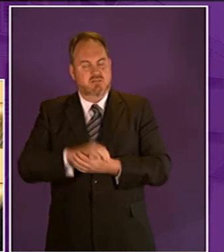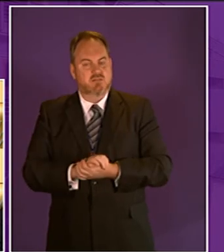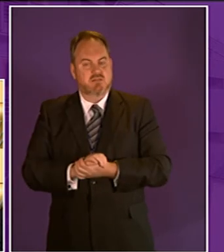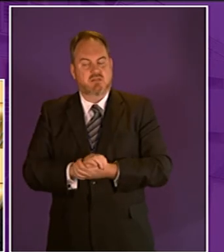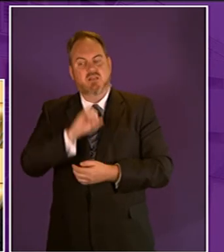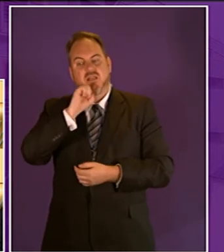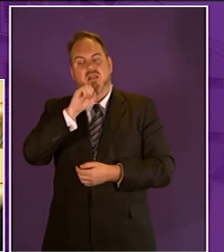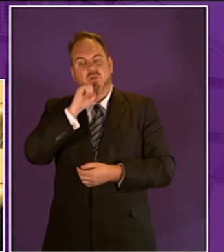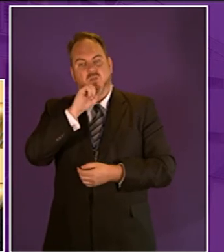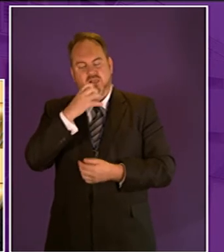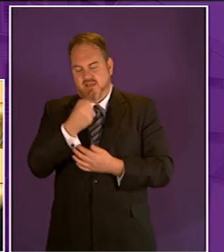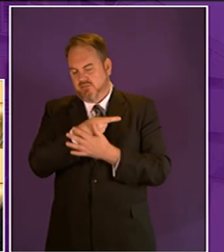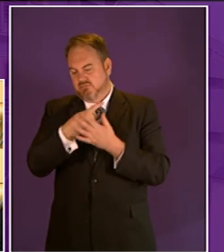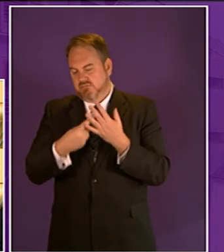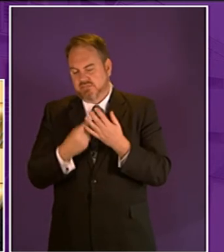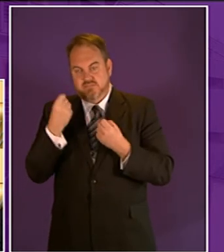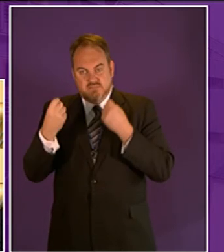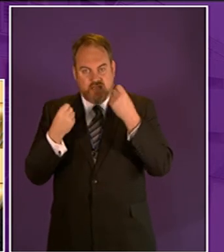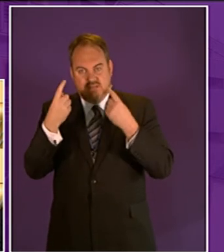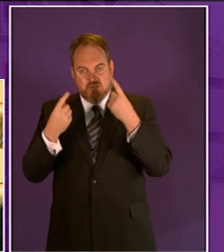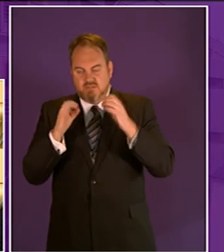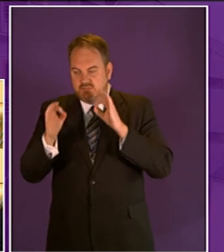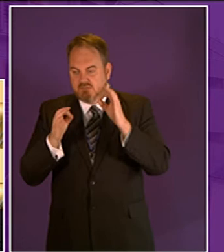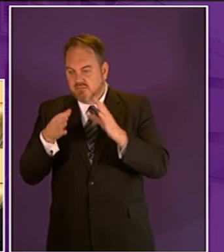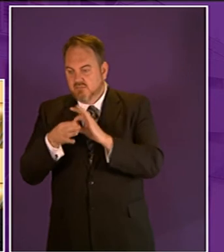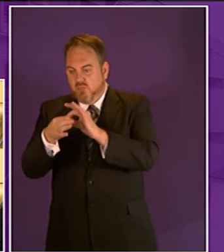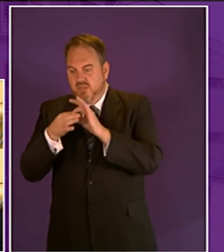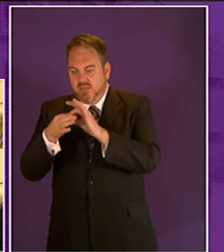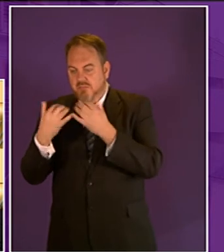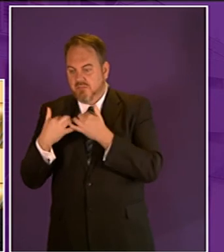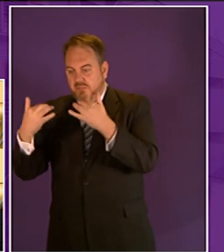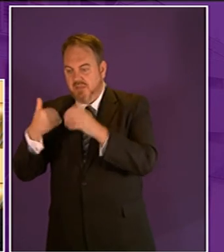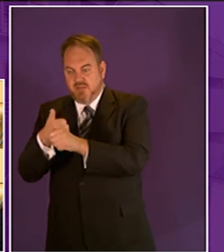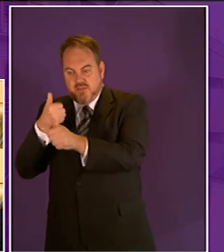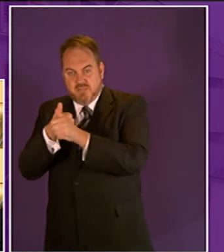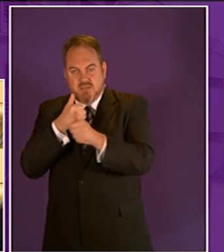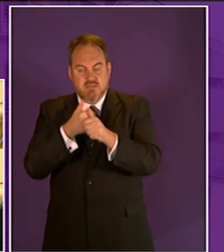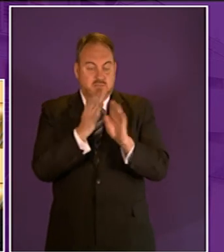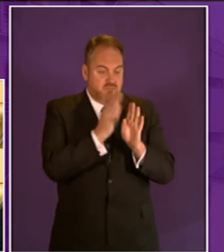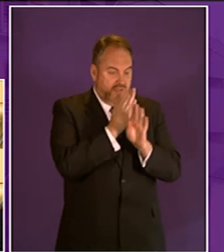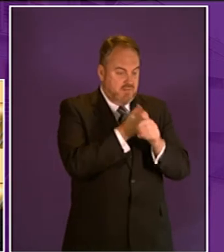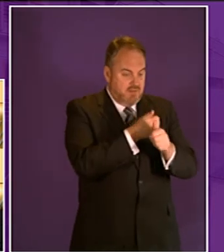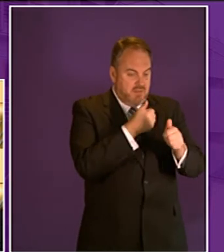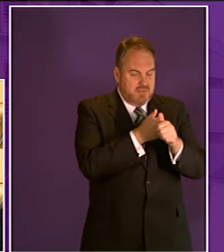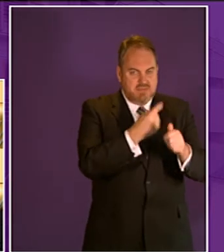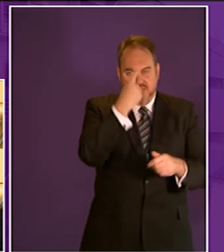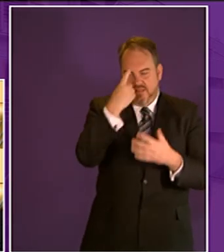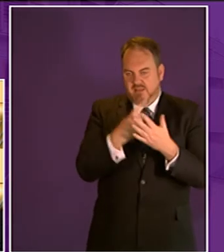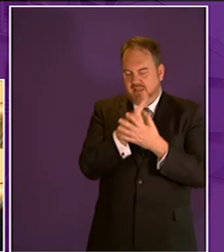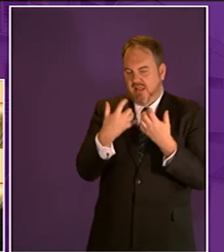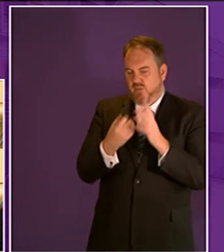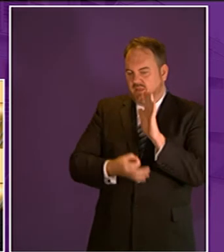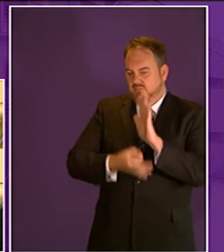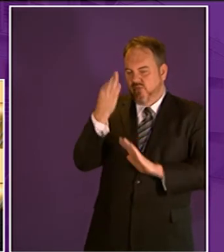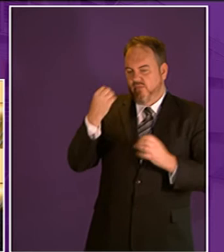drawing together a range of partners across the public and private sectors, and that will look at how we enhance the future